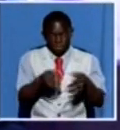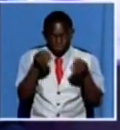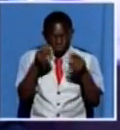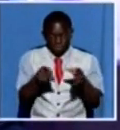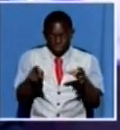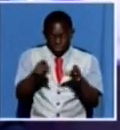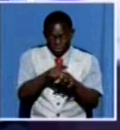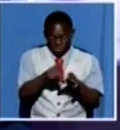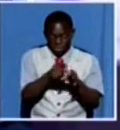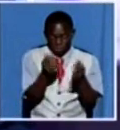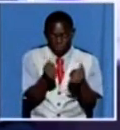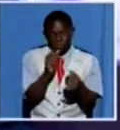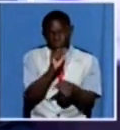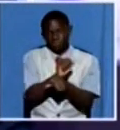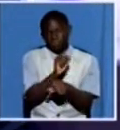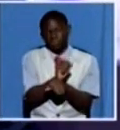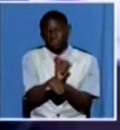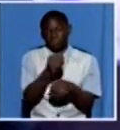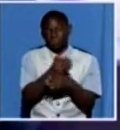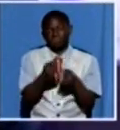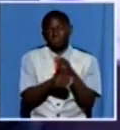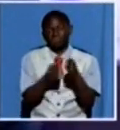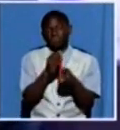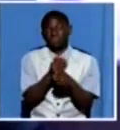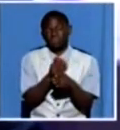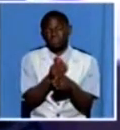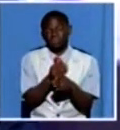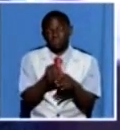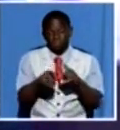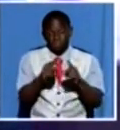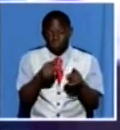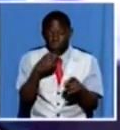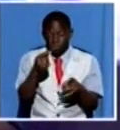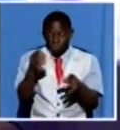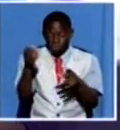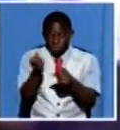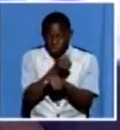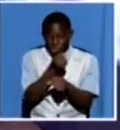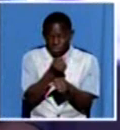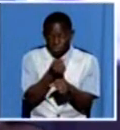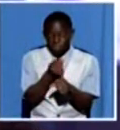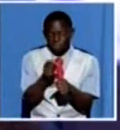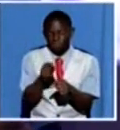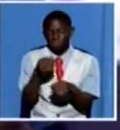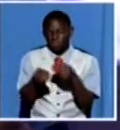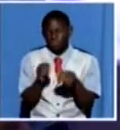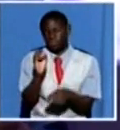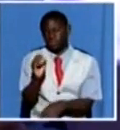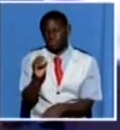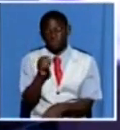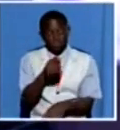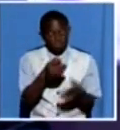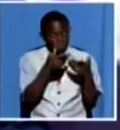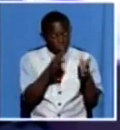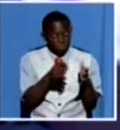in Zambia, in the procurement process, those that wins, it's a genuine deal. Those that loses, it's a corrupt deal.